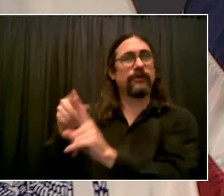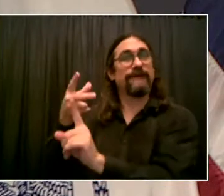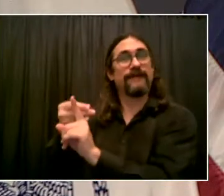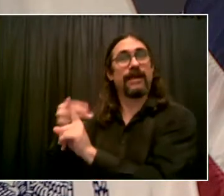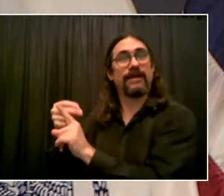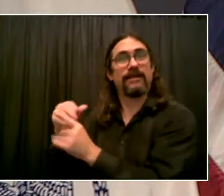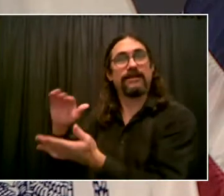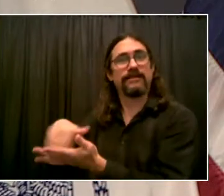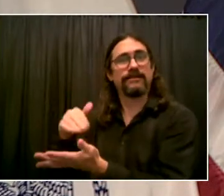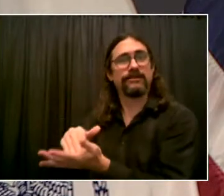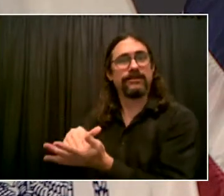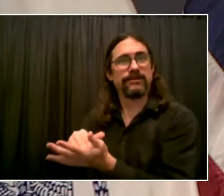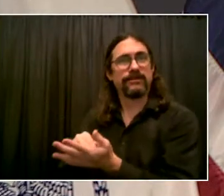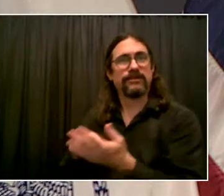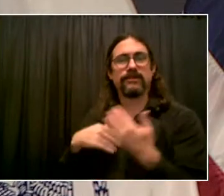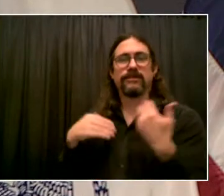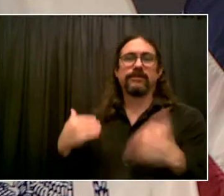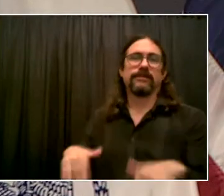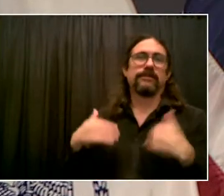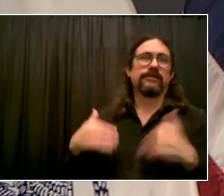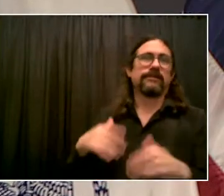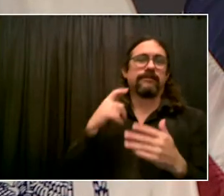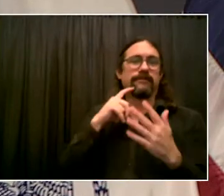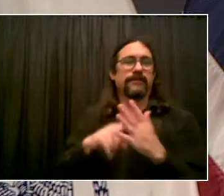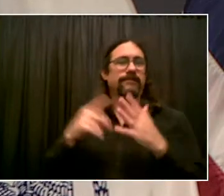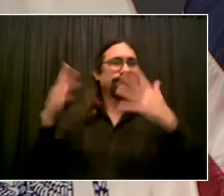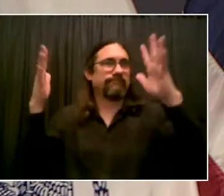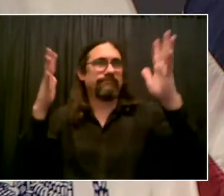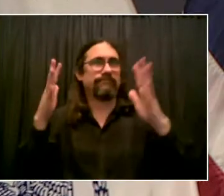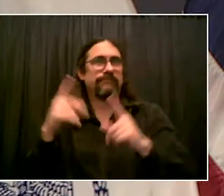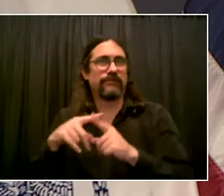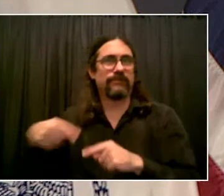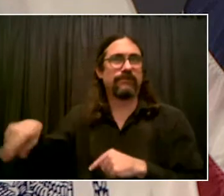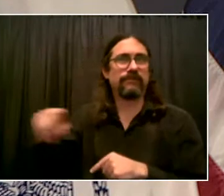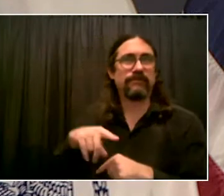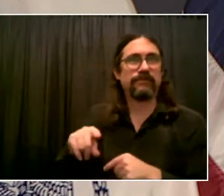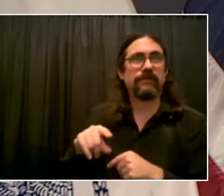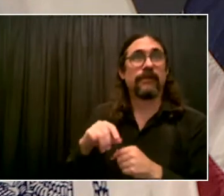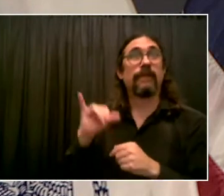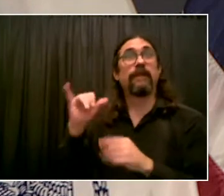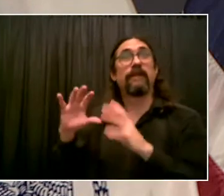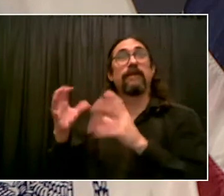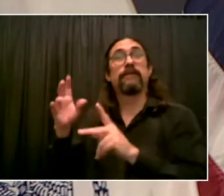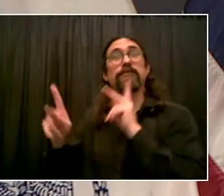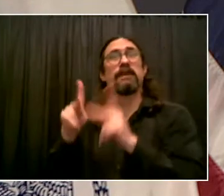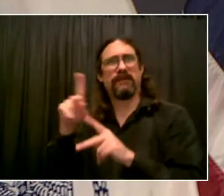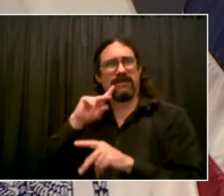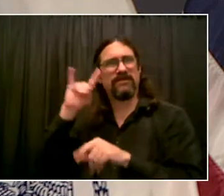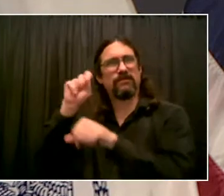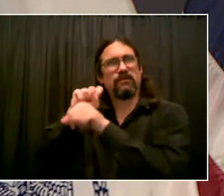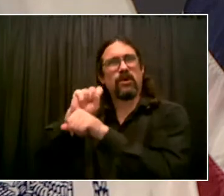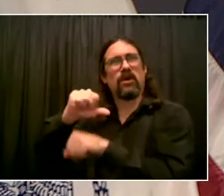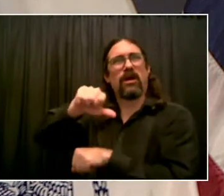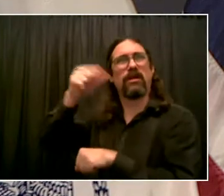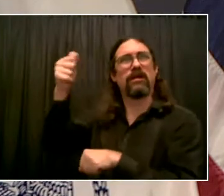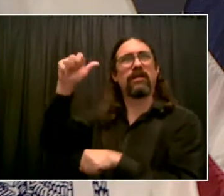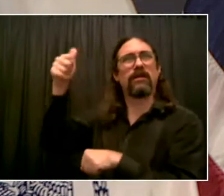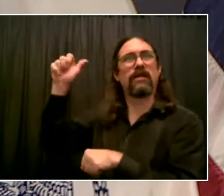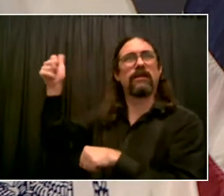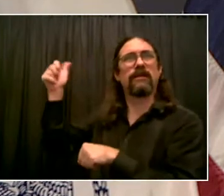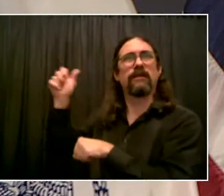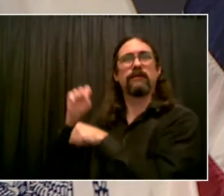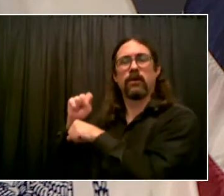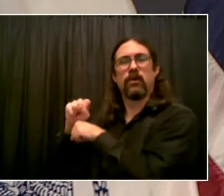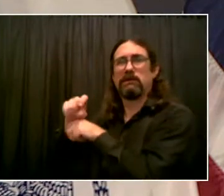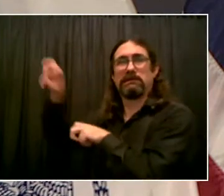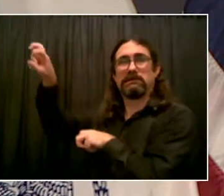who were doing other work for the city. Along came this horrible, unforeseen, unbelievable crisis, and they stepped up.